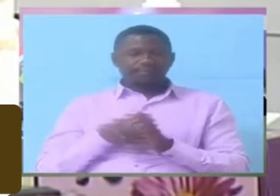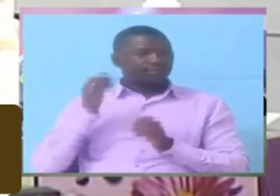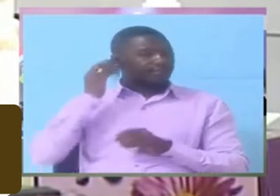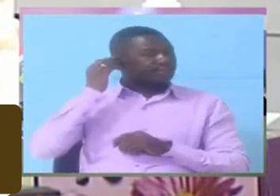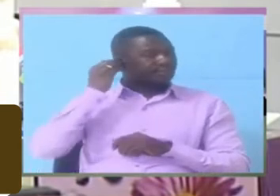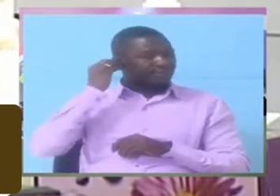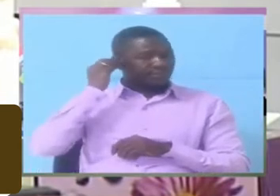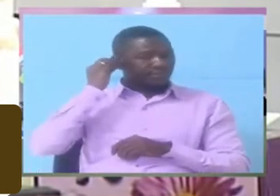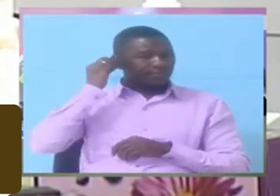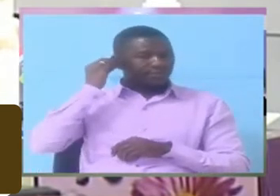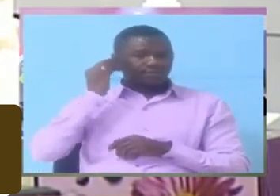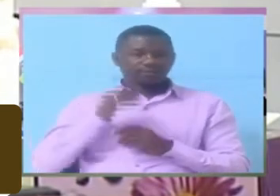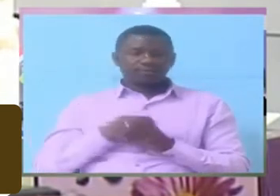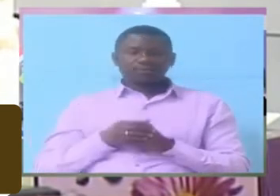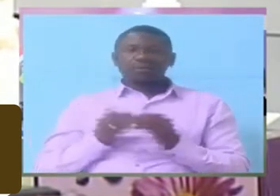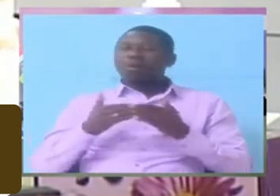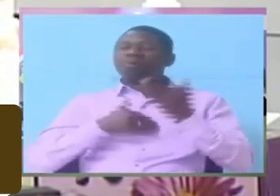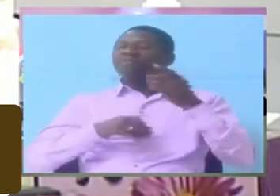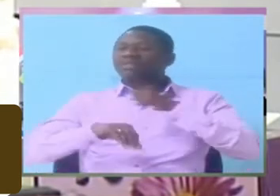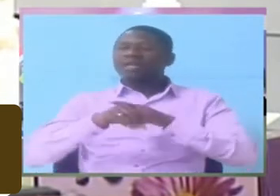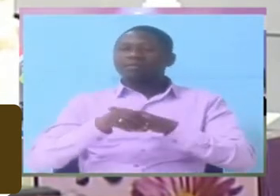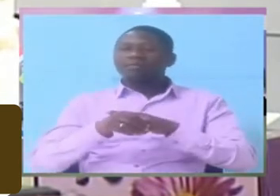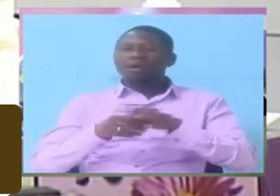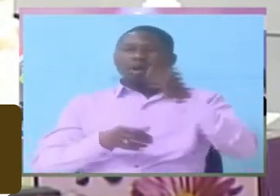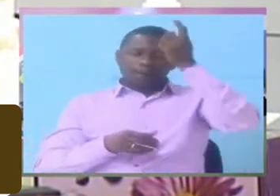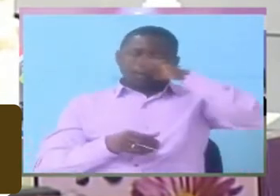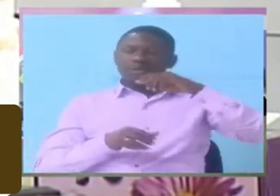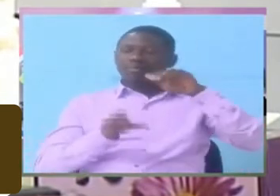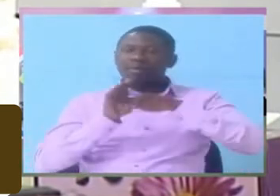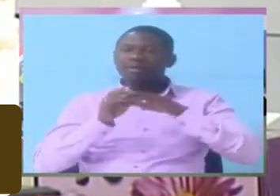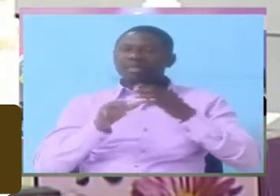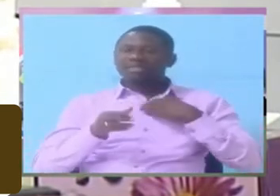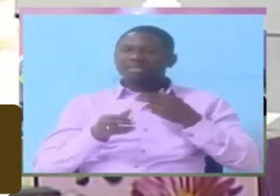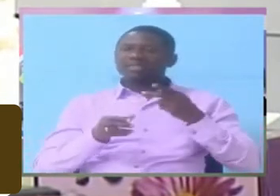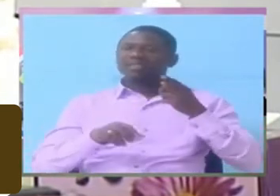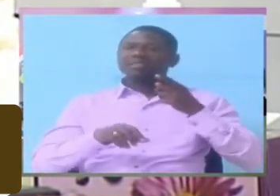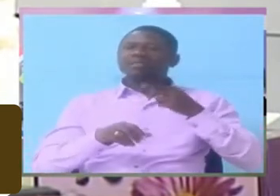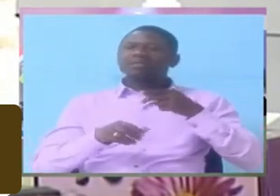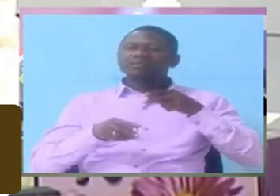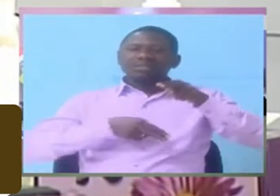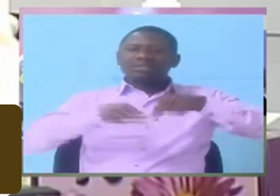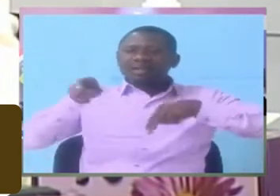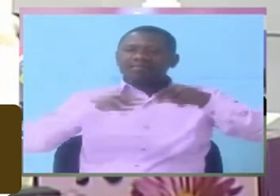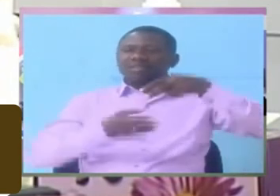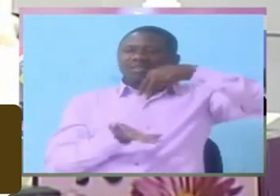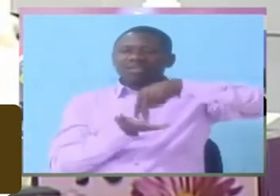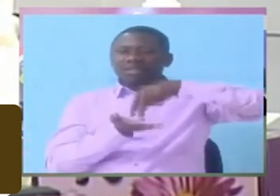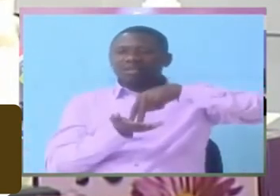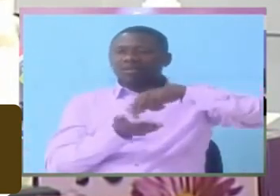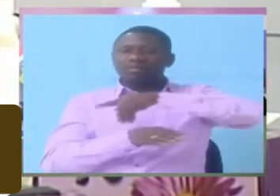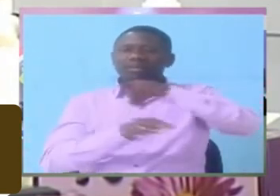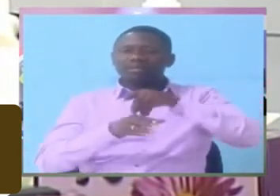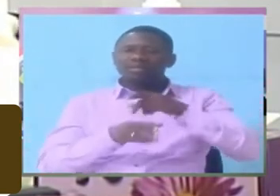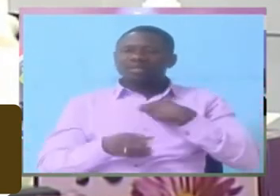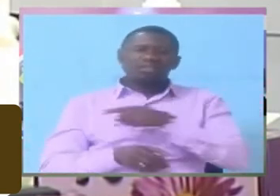ke da mennu to silolu kam. Most of the time officers at checkpoint will come and they say these people just bang on their signboard